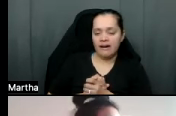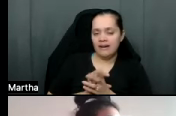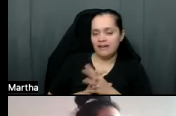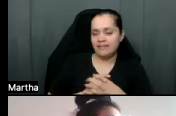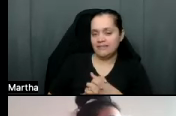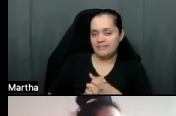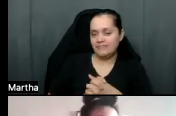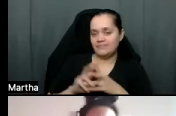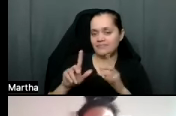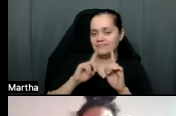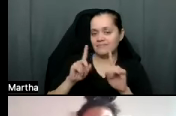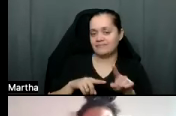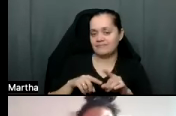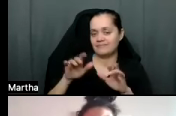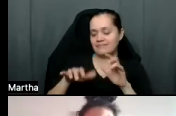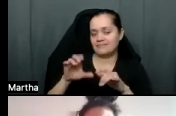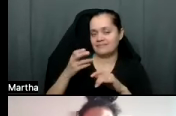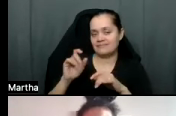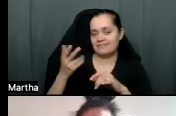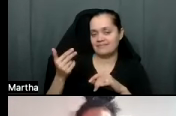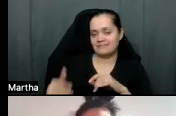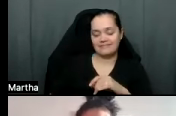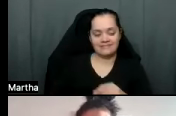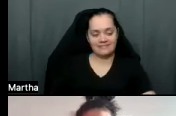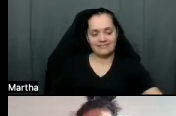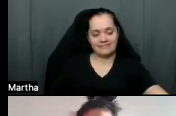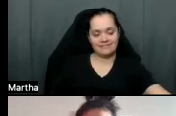Putting your answer in the chat.